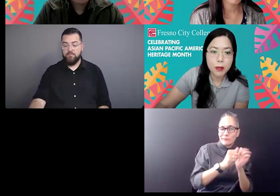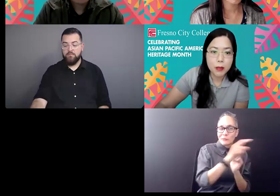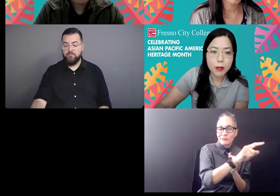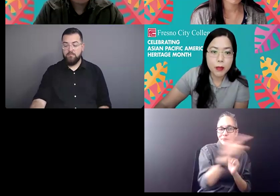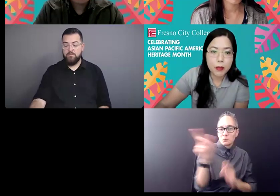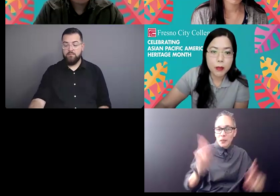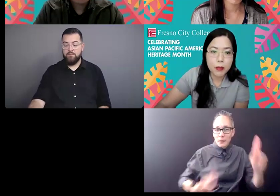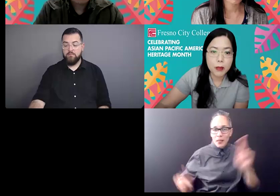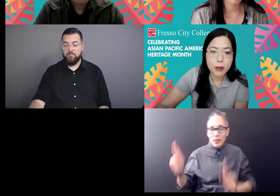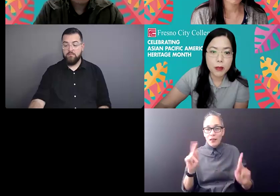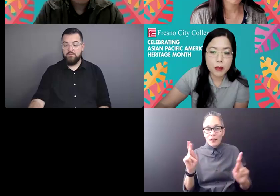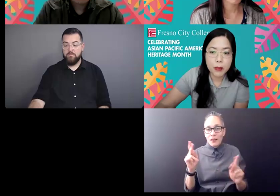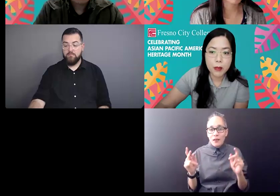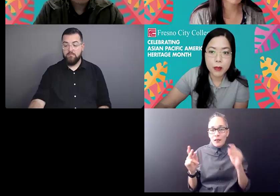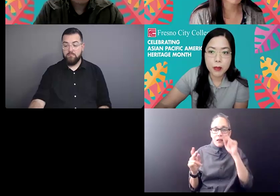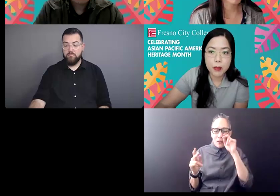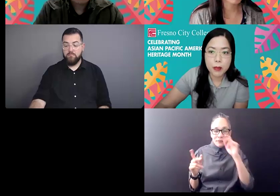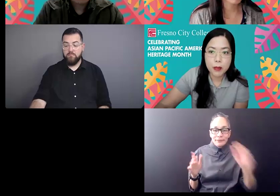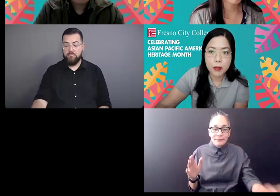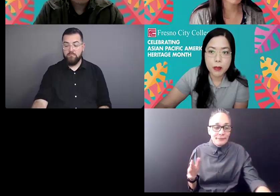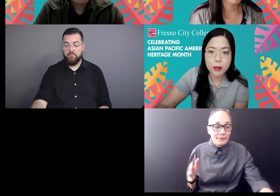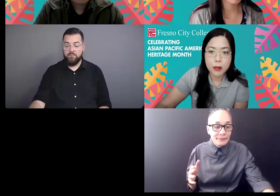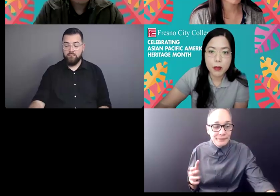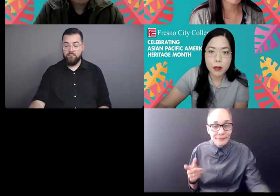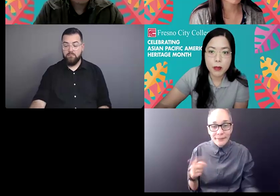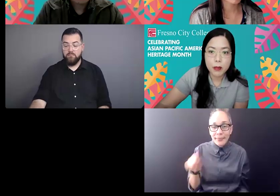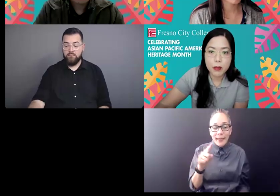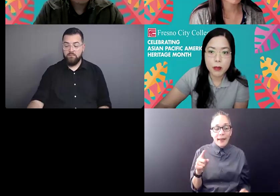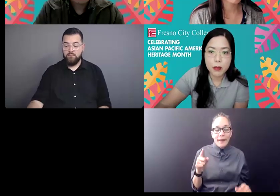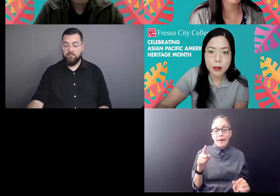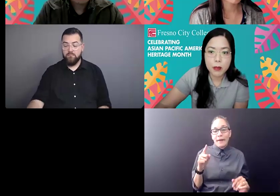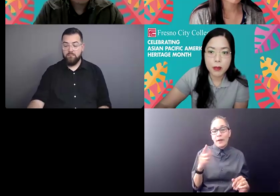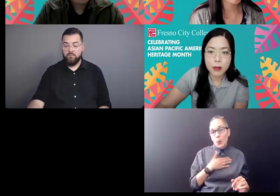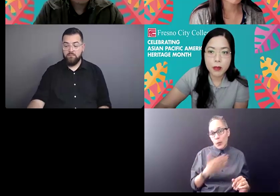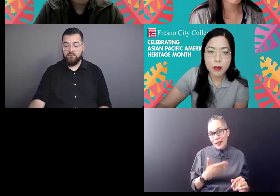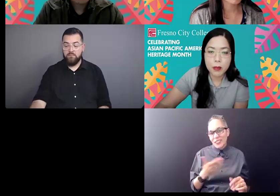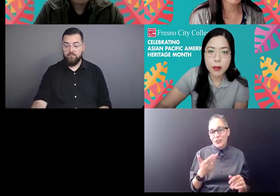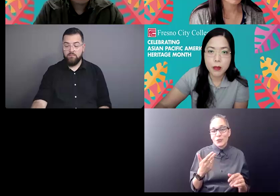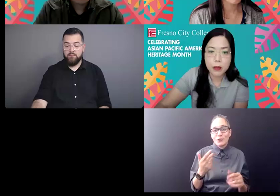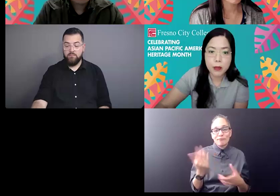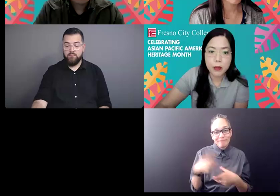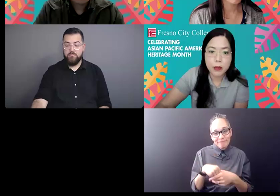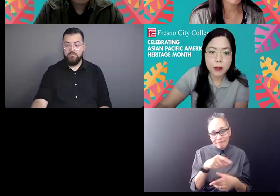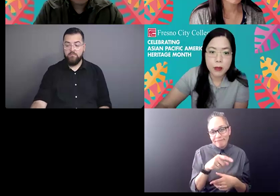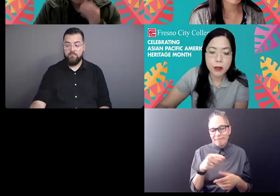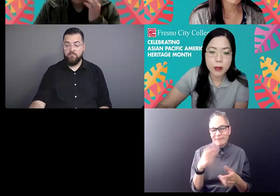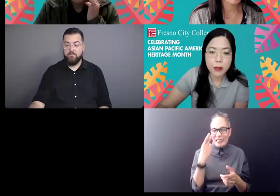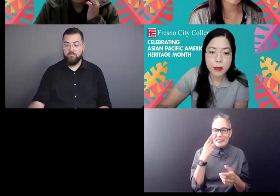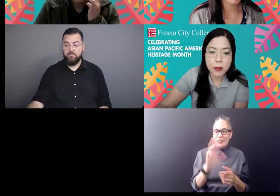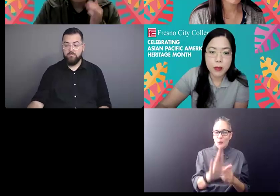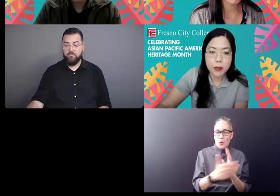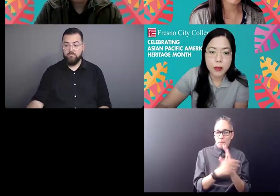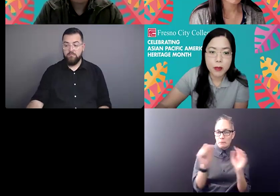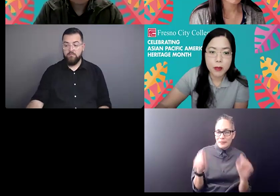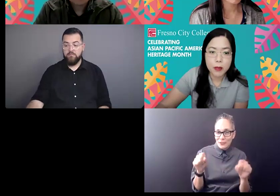so much so that, they're willing to kind of pull you in as well, that they see that there's some talent, there's ability,